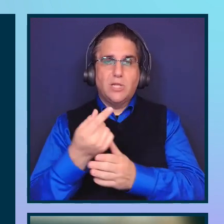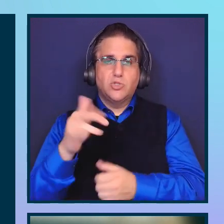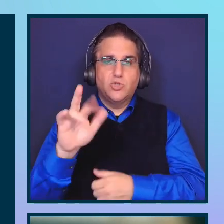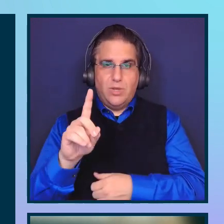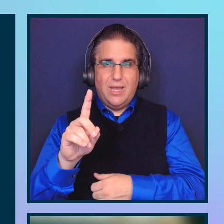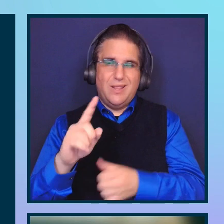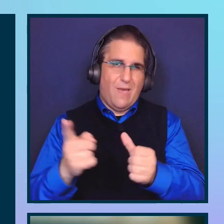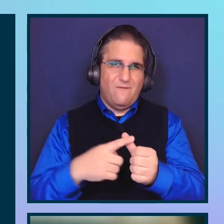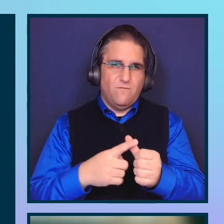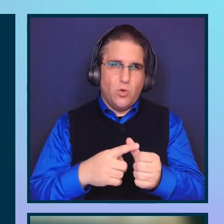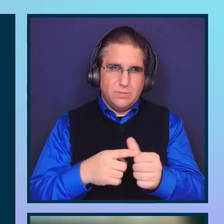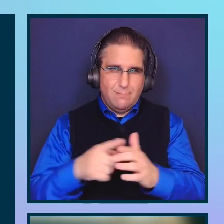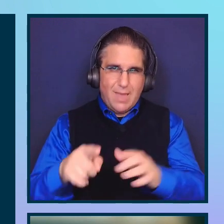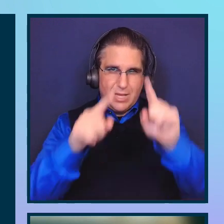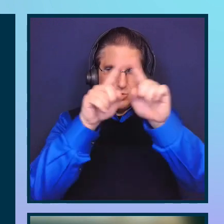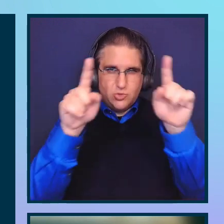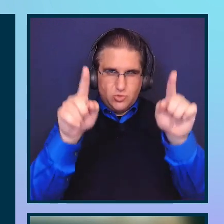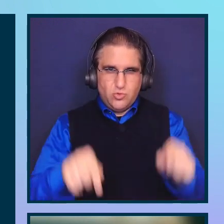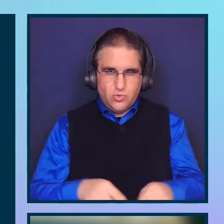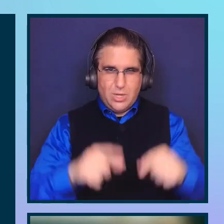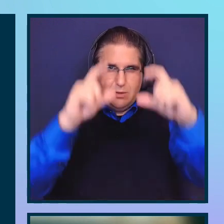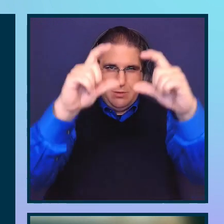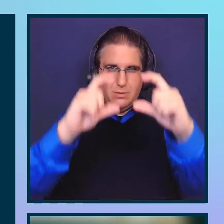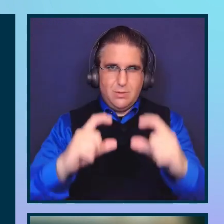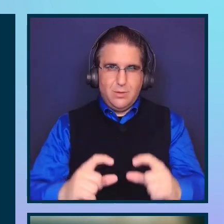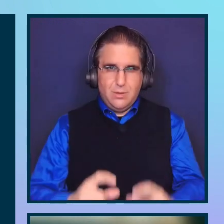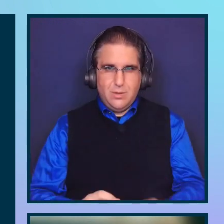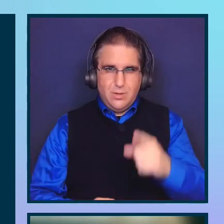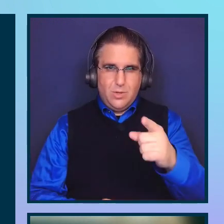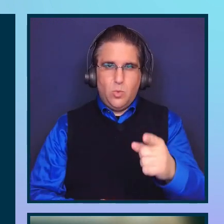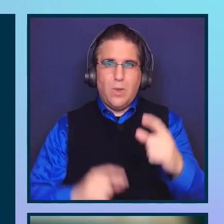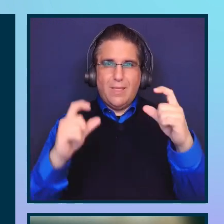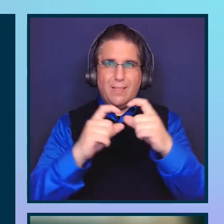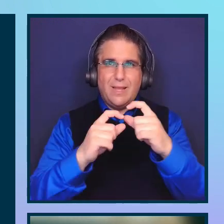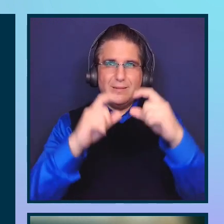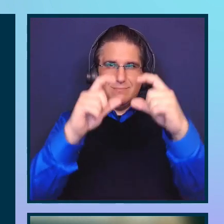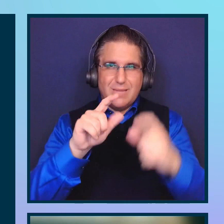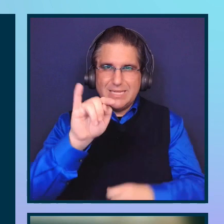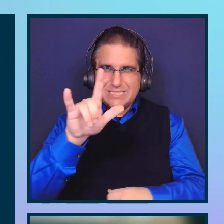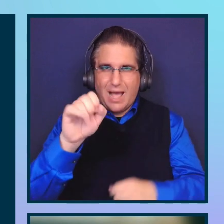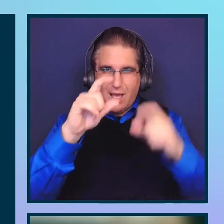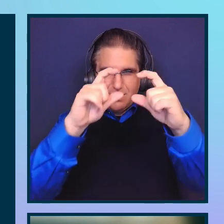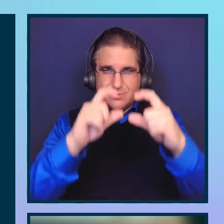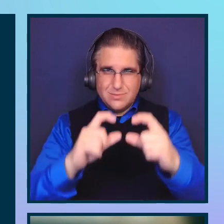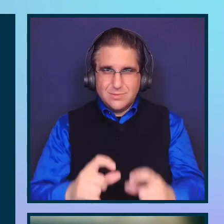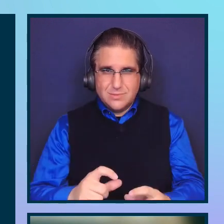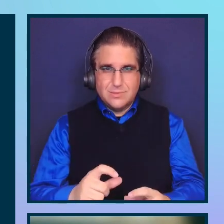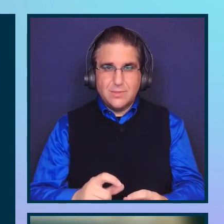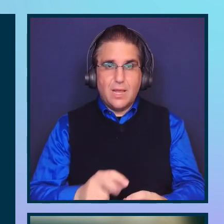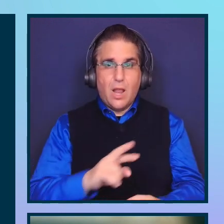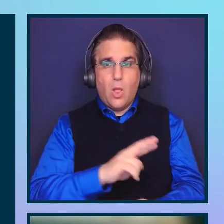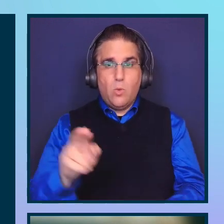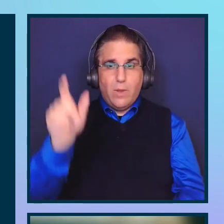main screen that we saw on the Plantiverse app, where it's got all the little plant tiles. And then to the right of